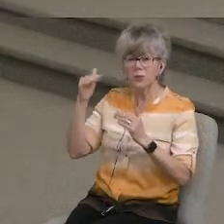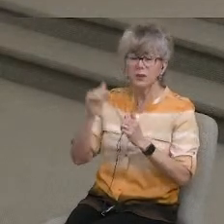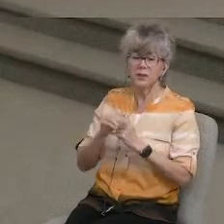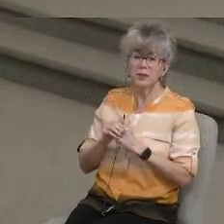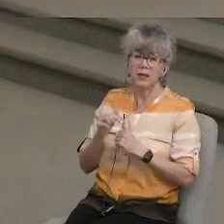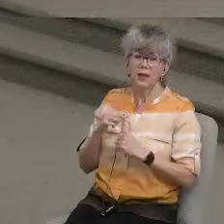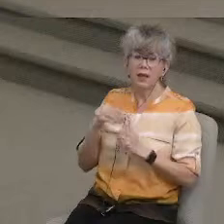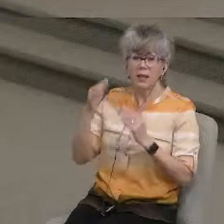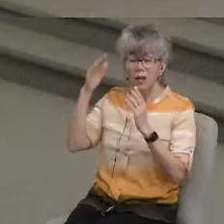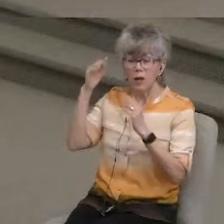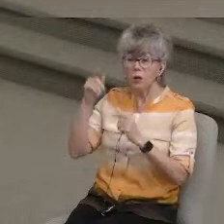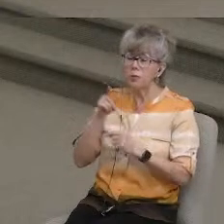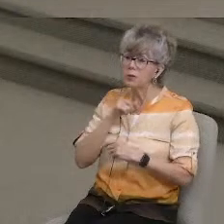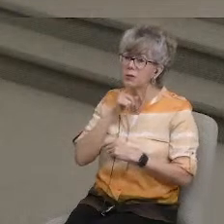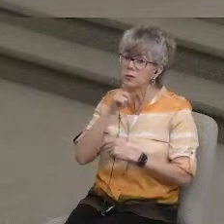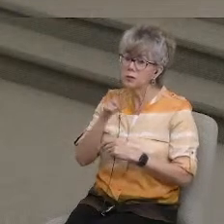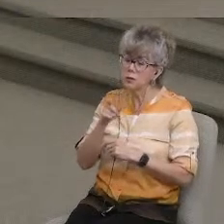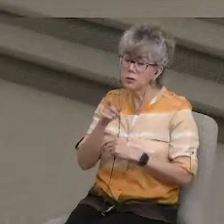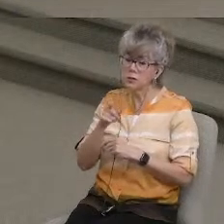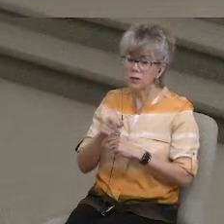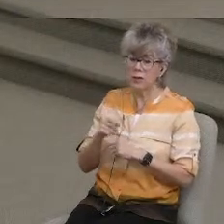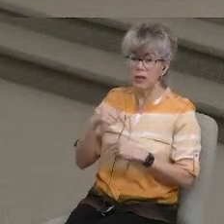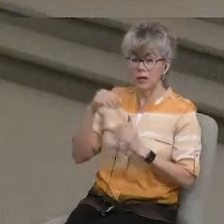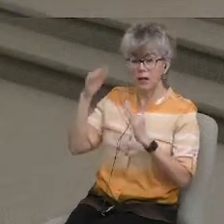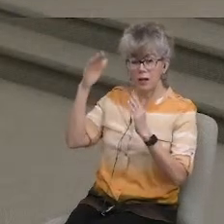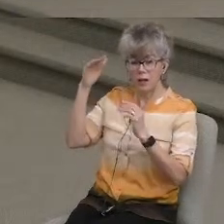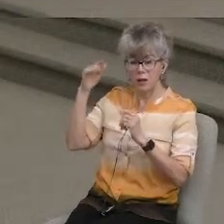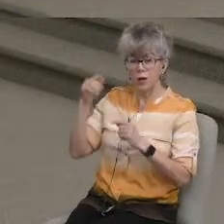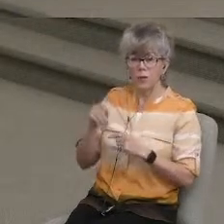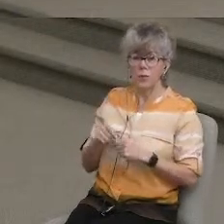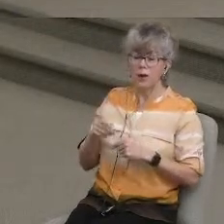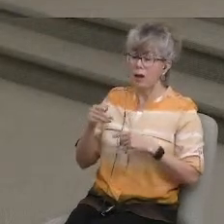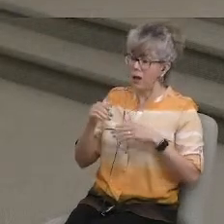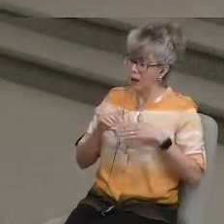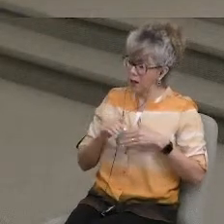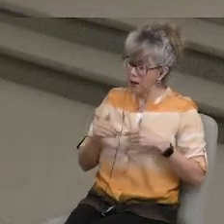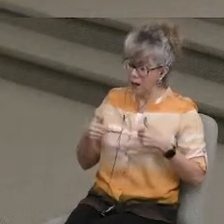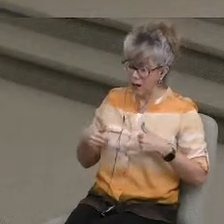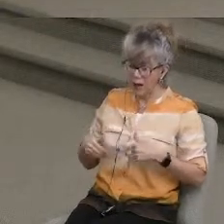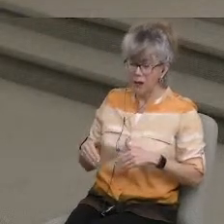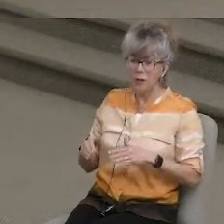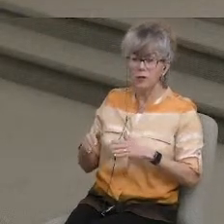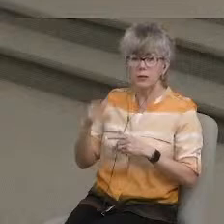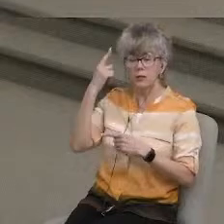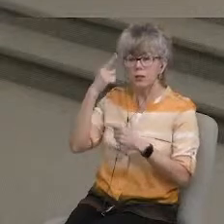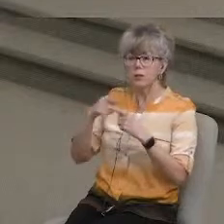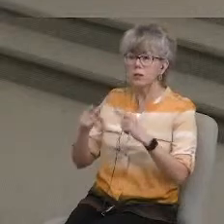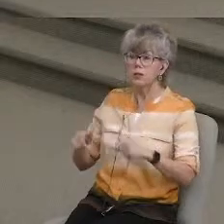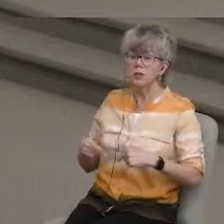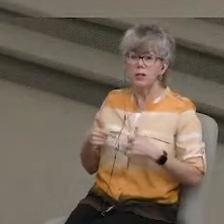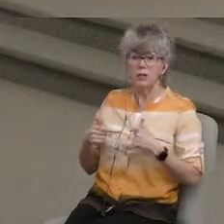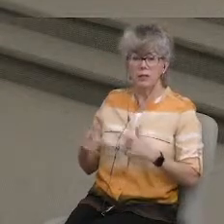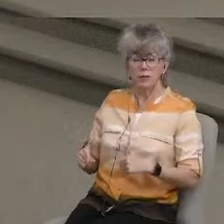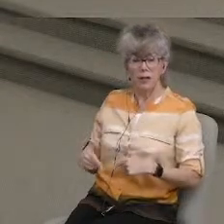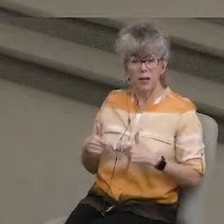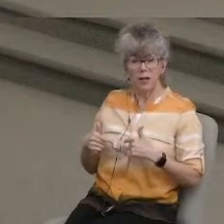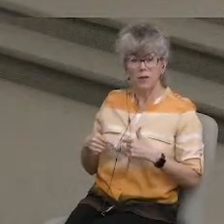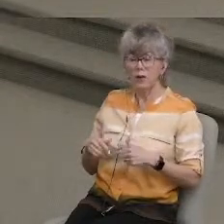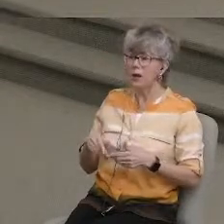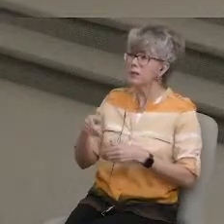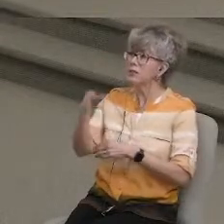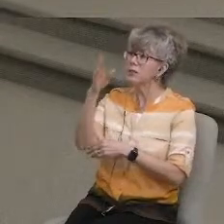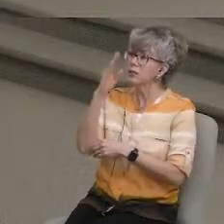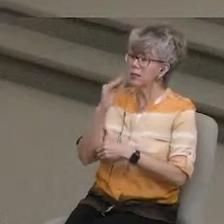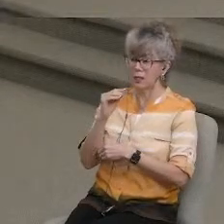And a hope that is true. And a hope that allows us to live life as God